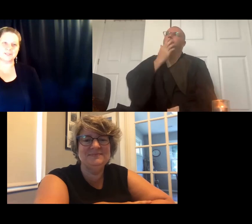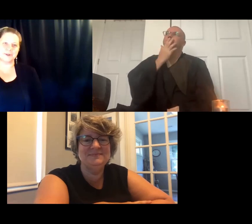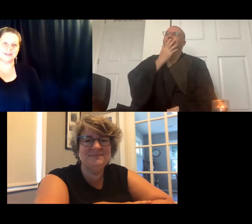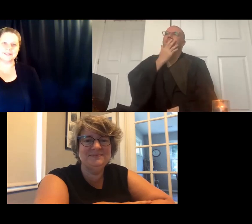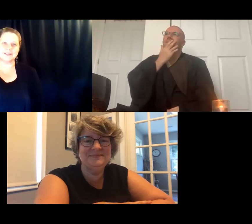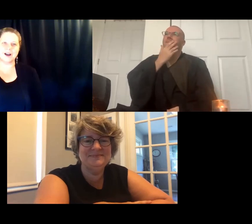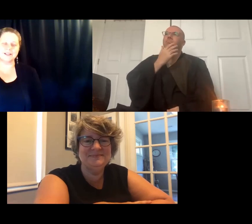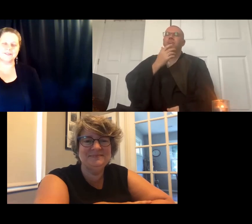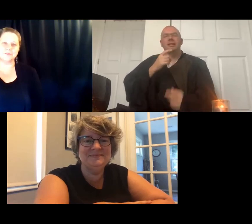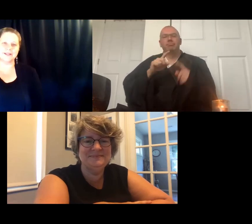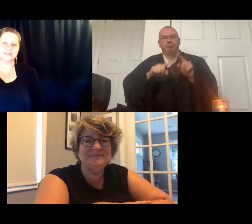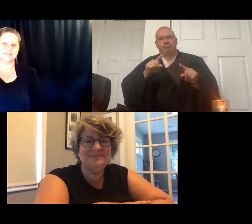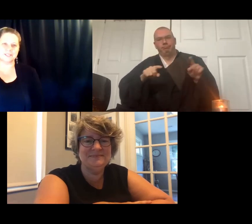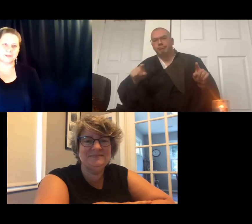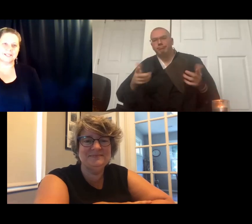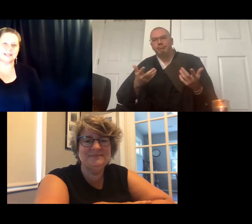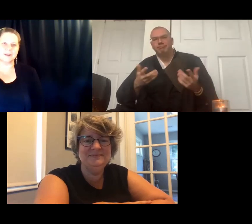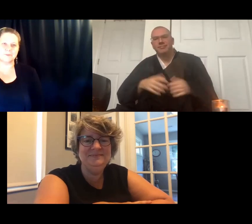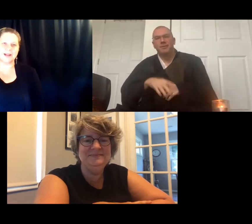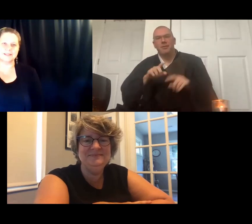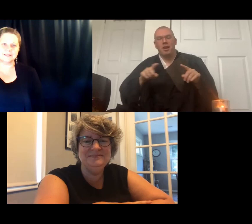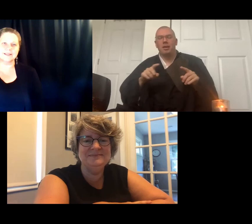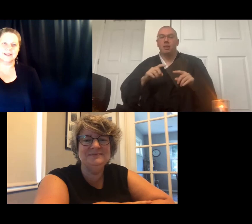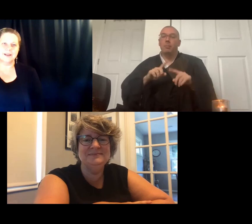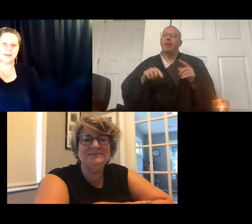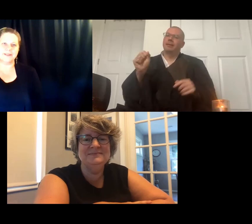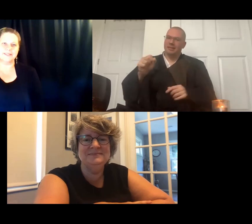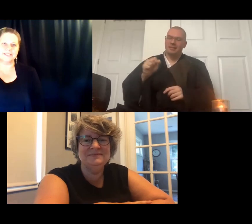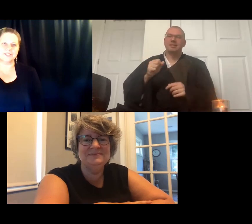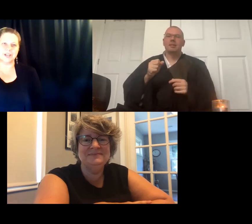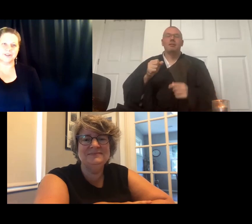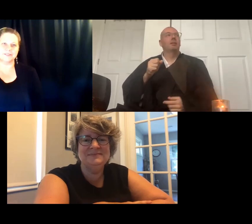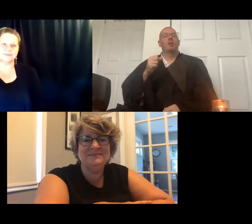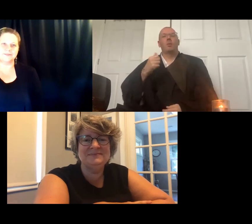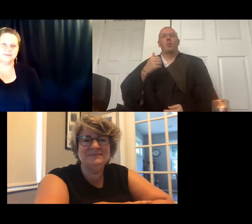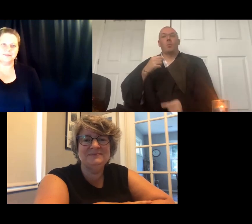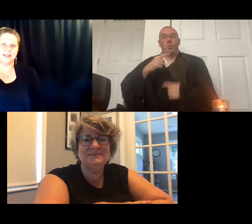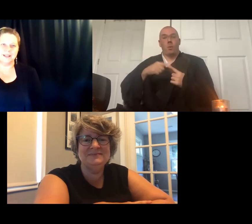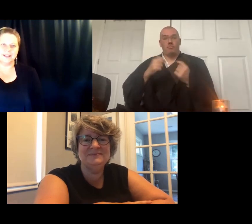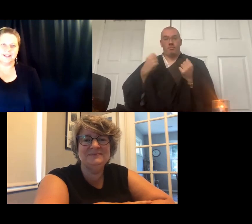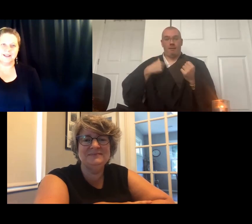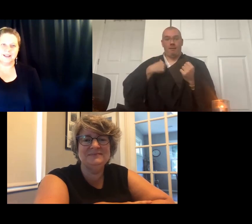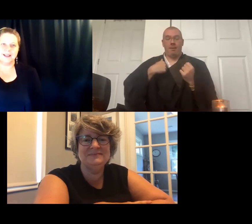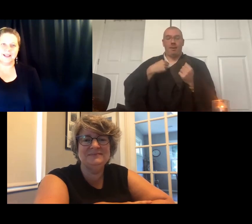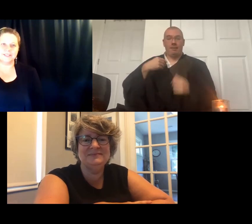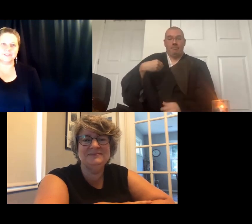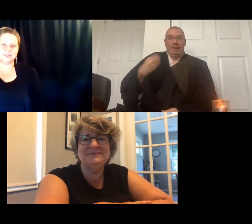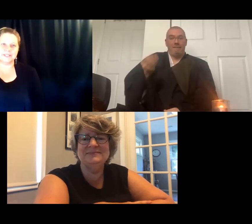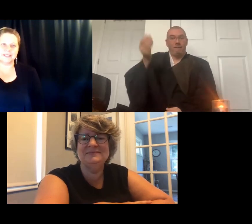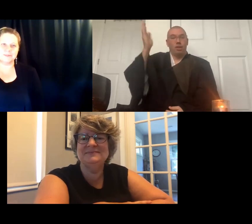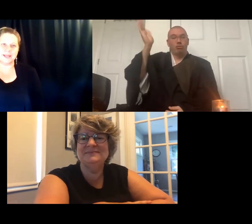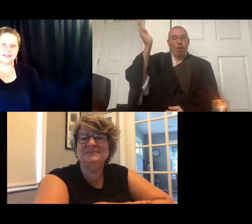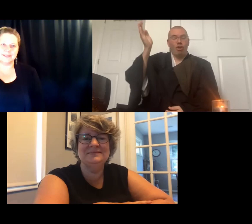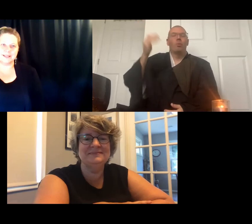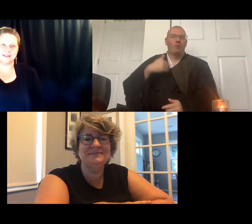our experiences, all of our ways of expressing our practice benefits each other. And the